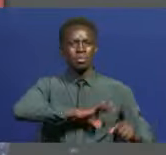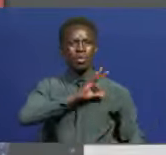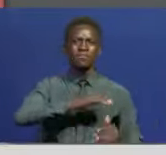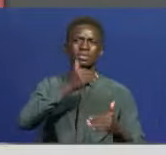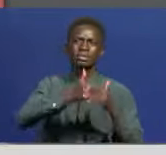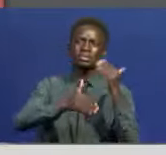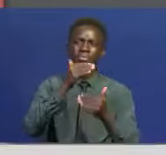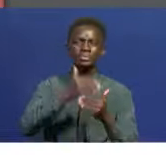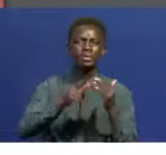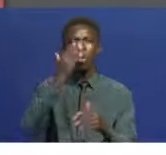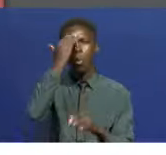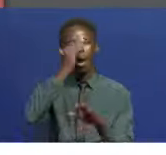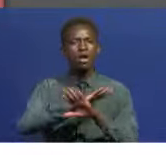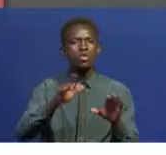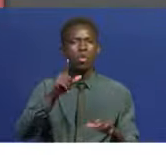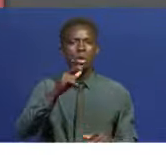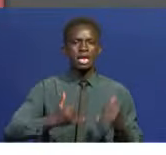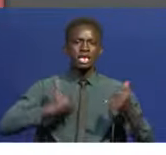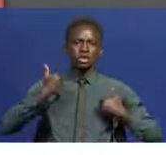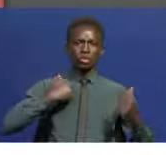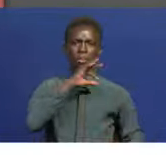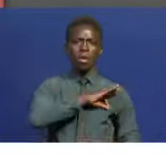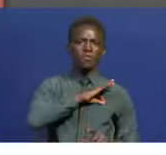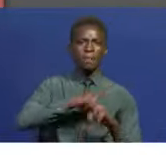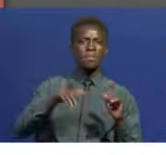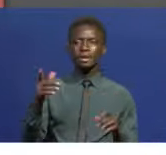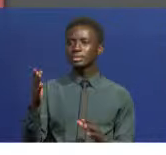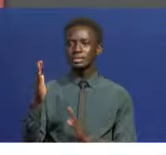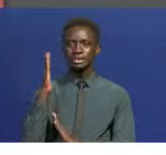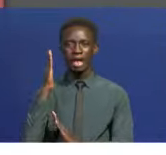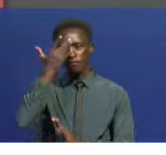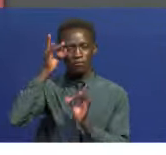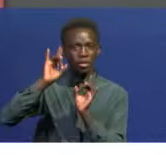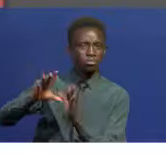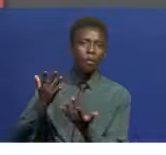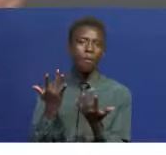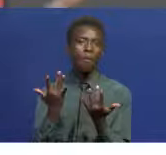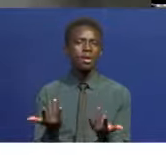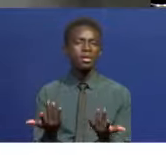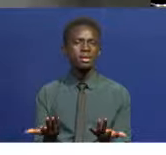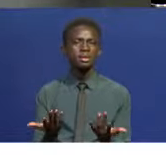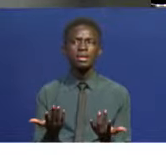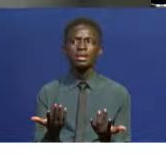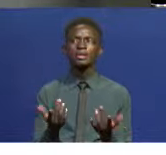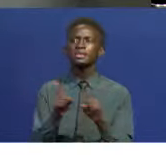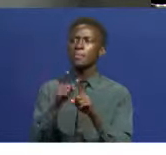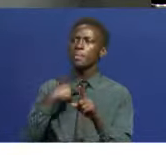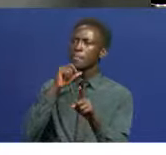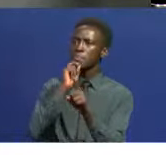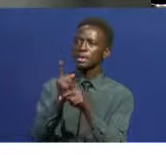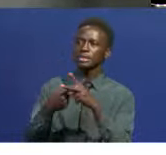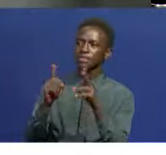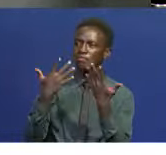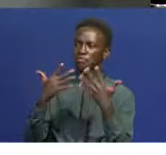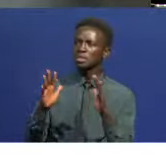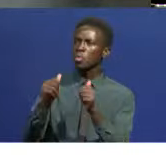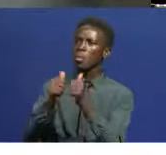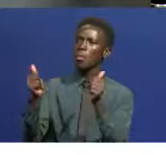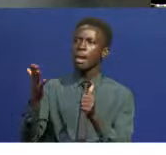All right. Now, as I finish, the problem in this industry, my brother, it began very well. People are